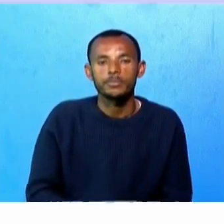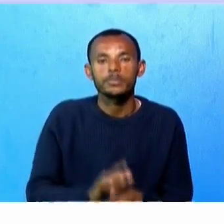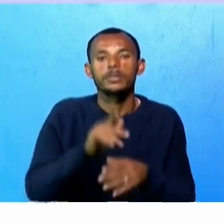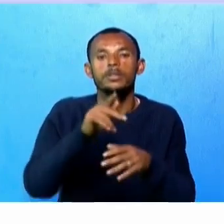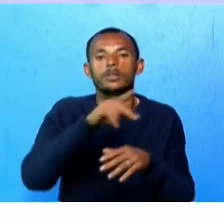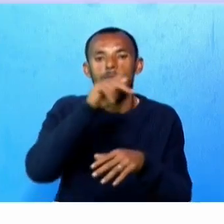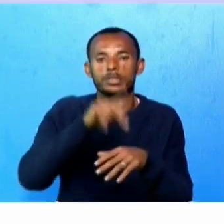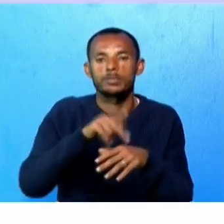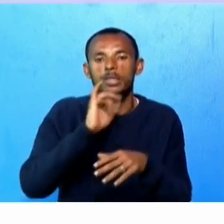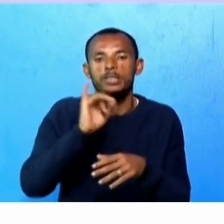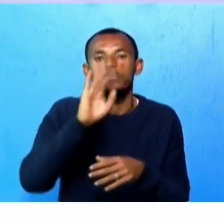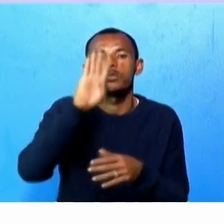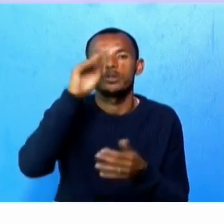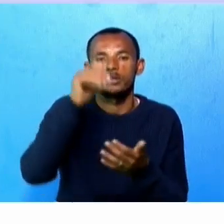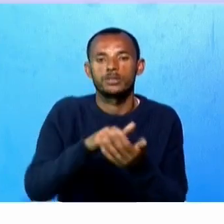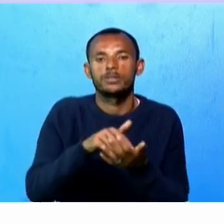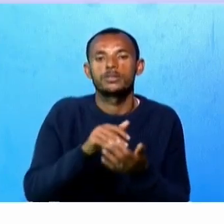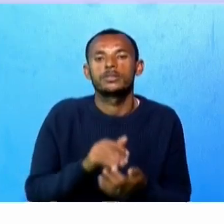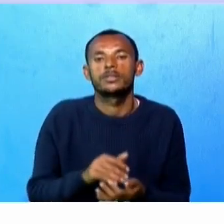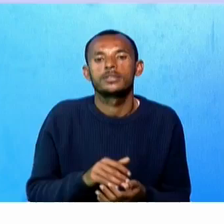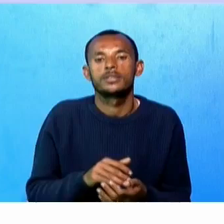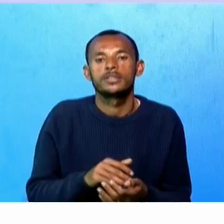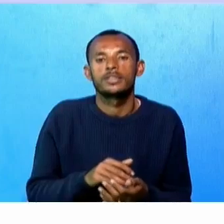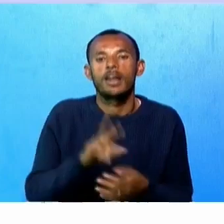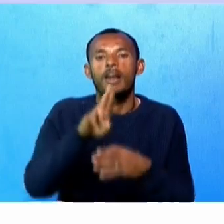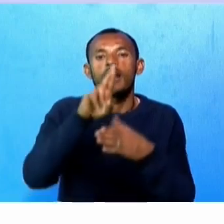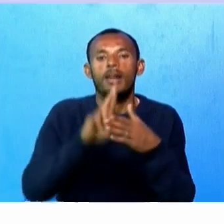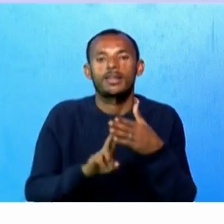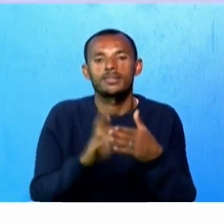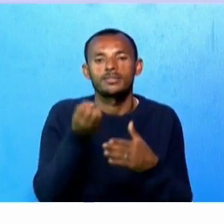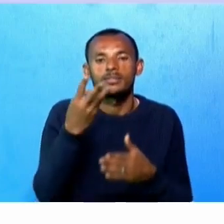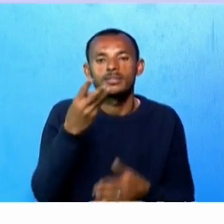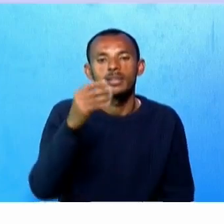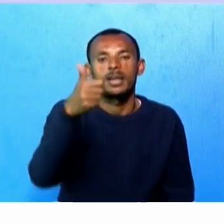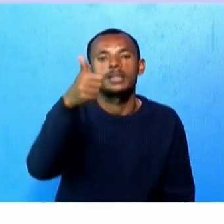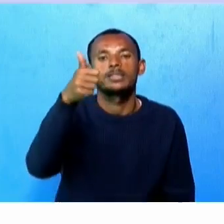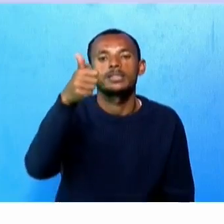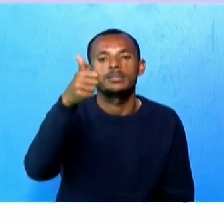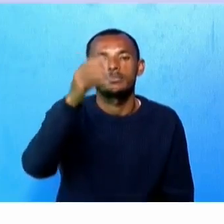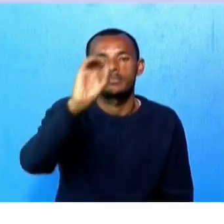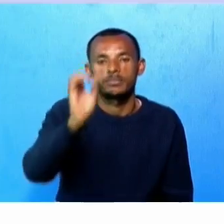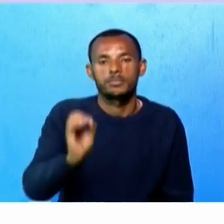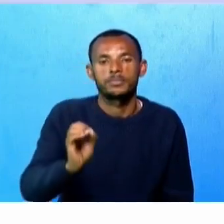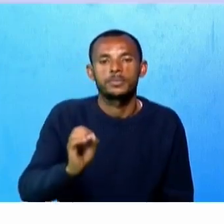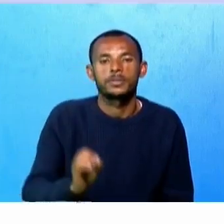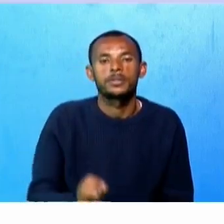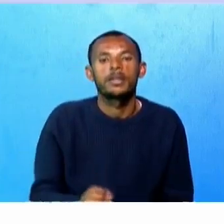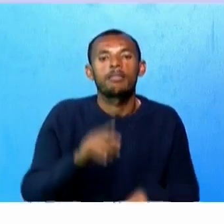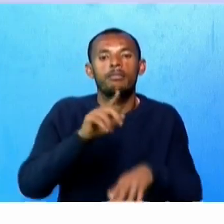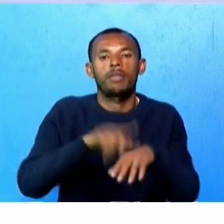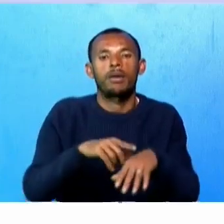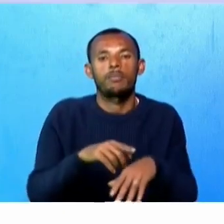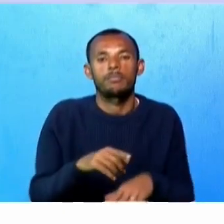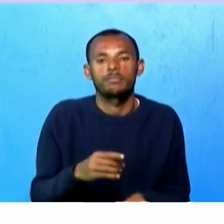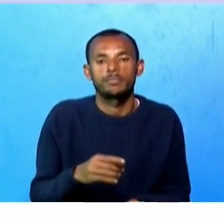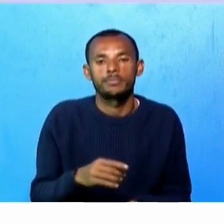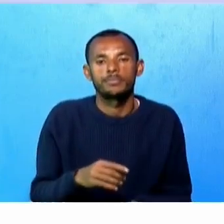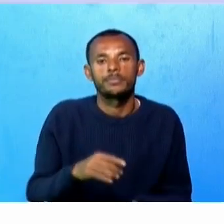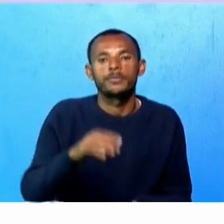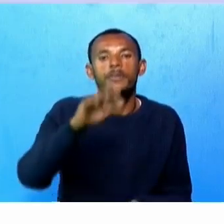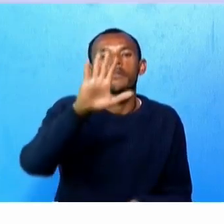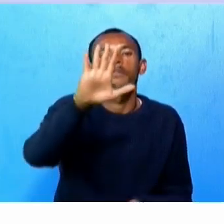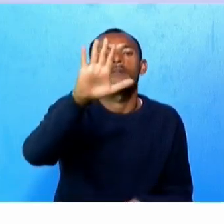40,000. The rate is 10%, and the time is 5 years, right? So